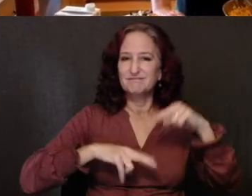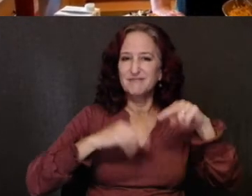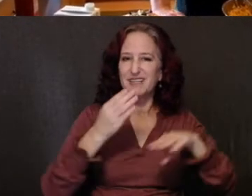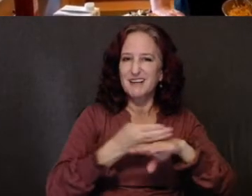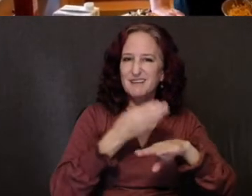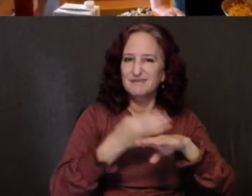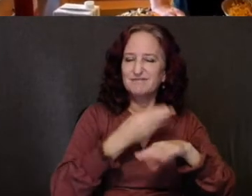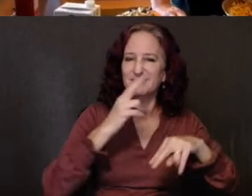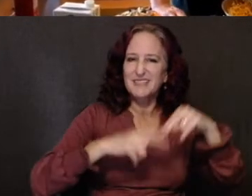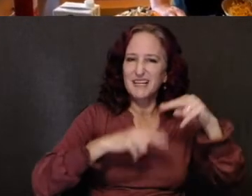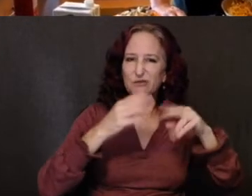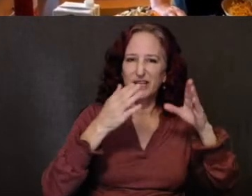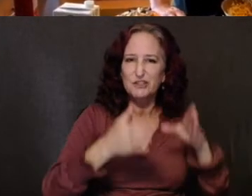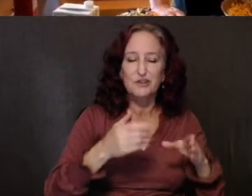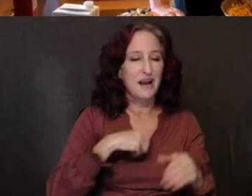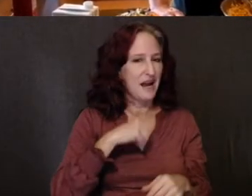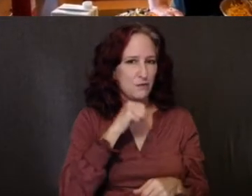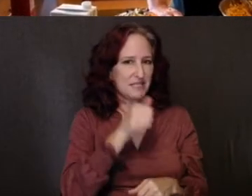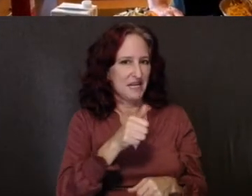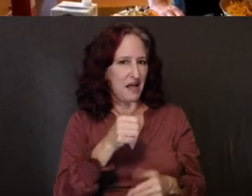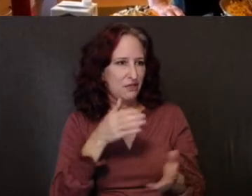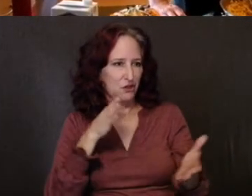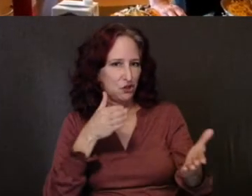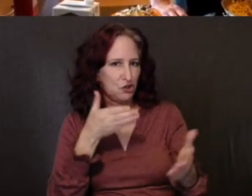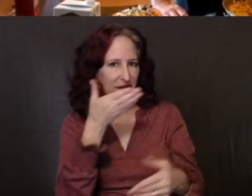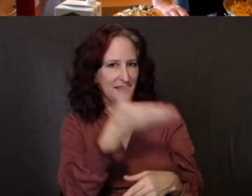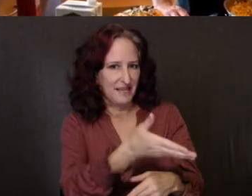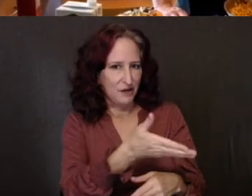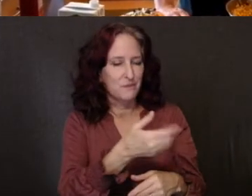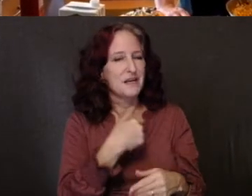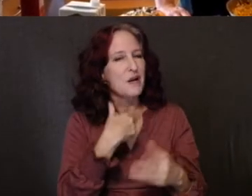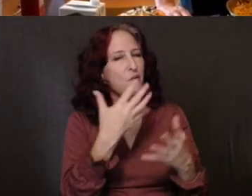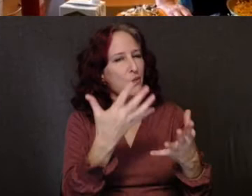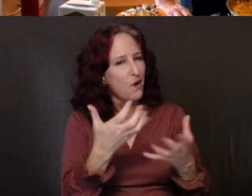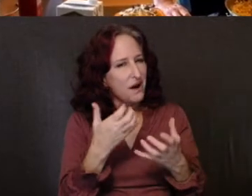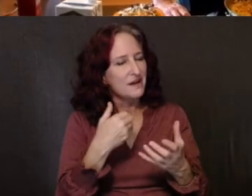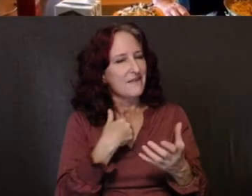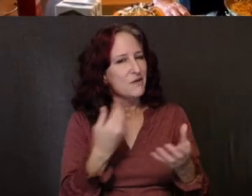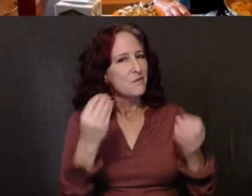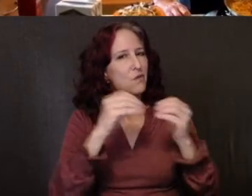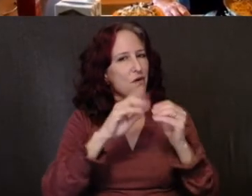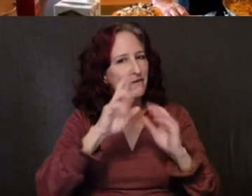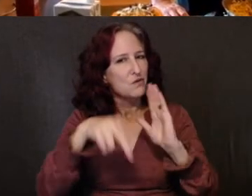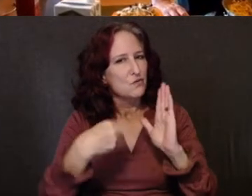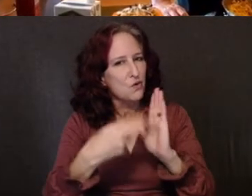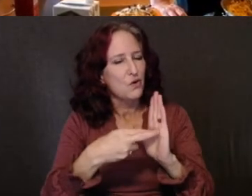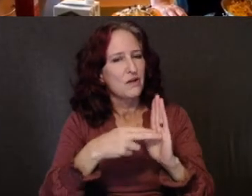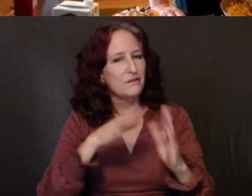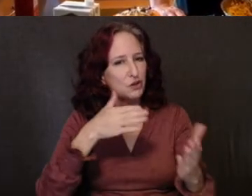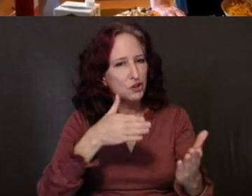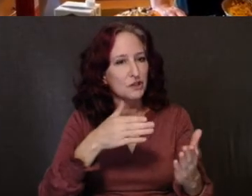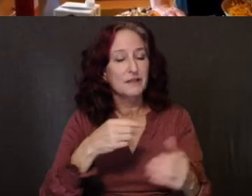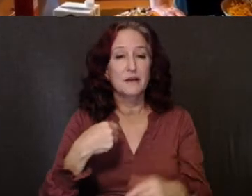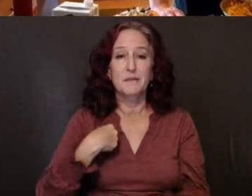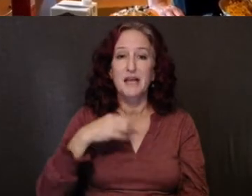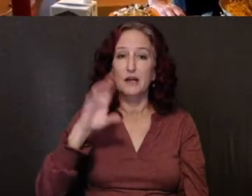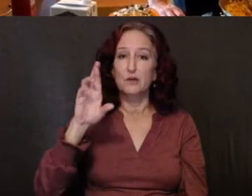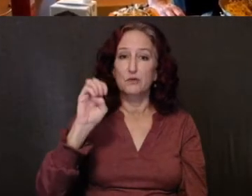I built this place in Oakland, and, but I wasn't the cook there, but I always wanted